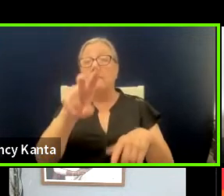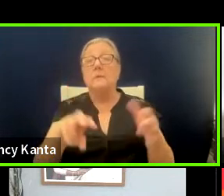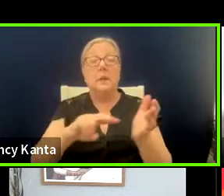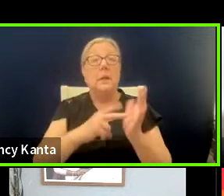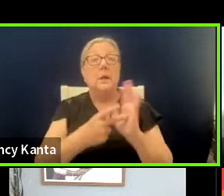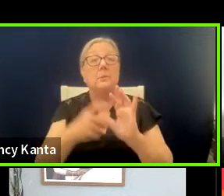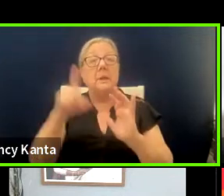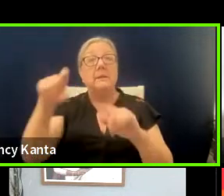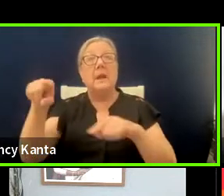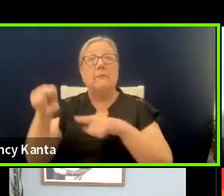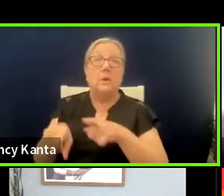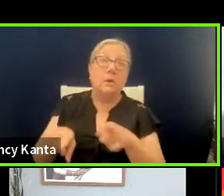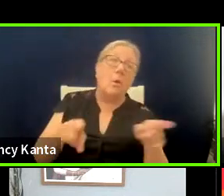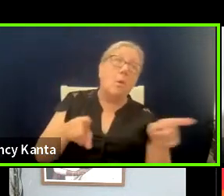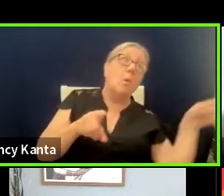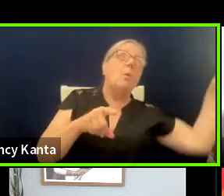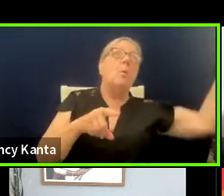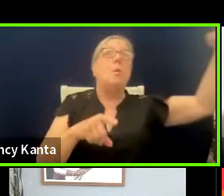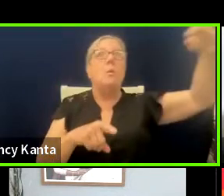way into town.